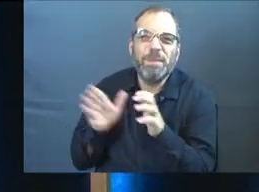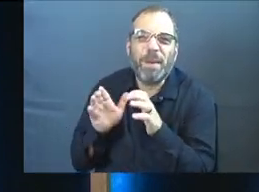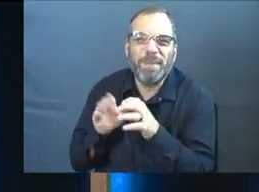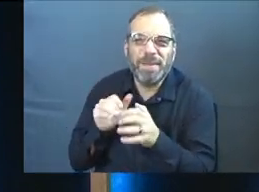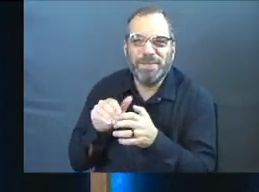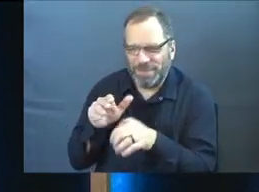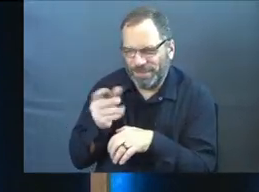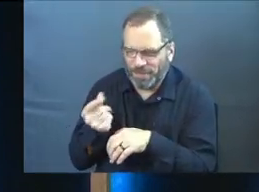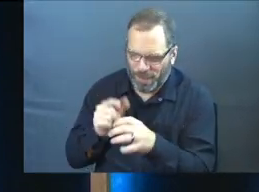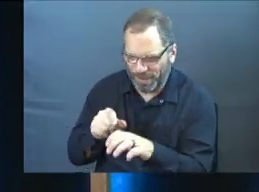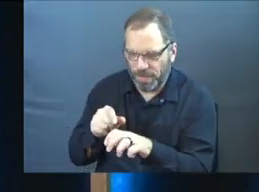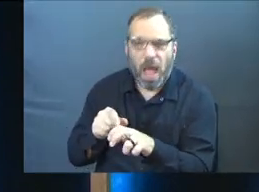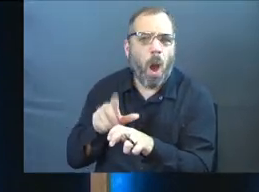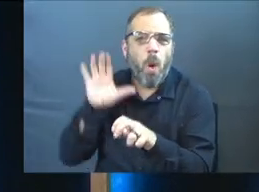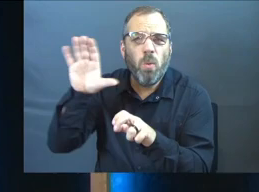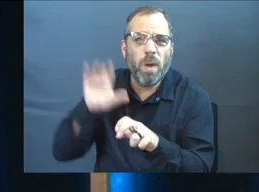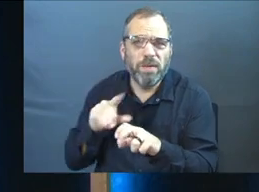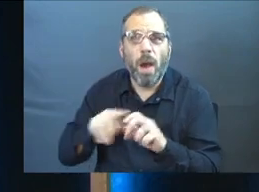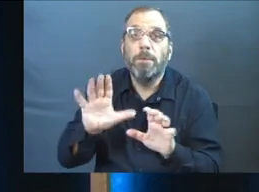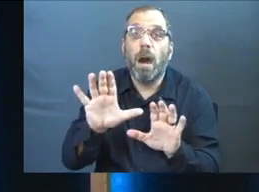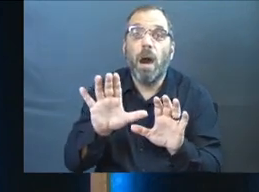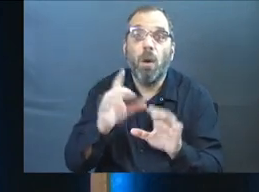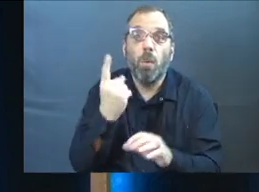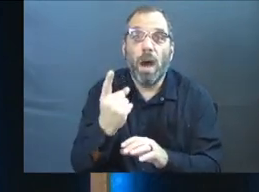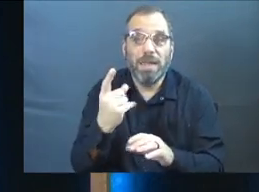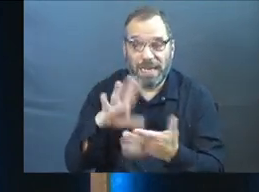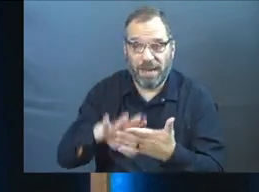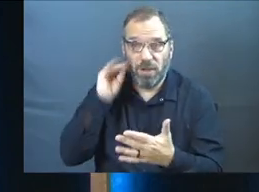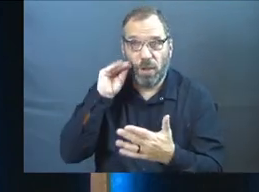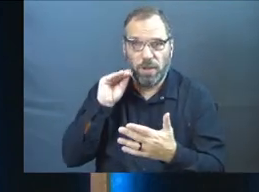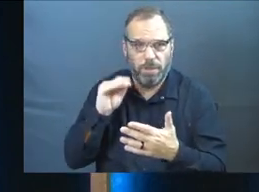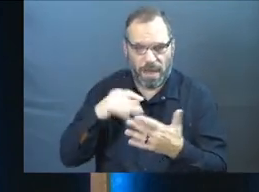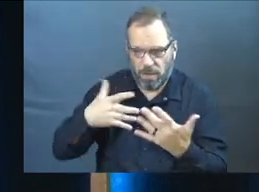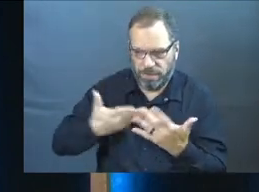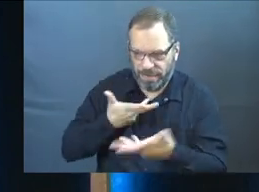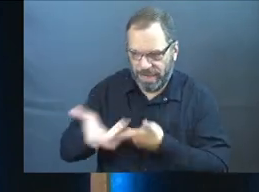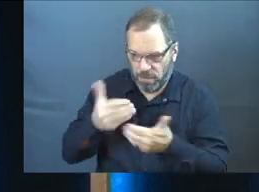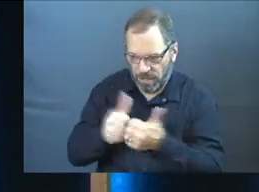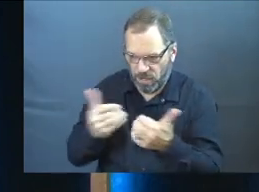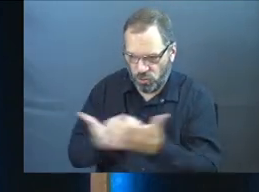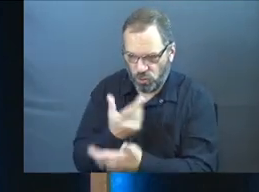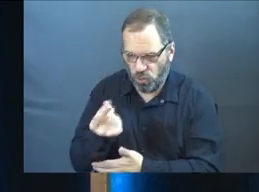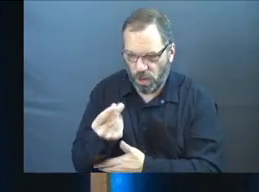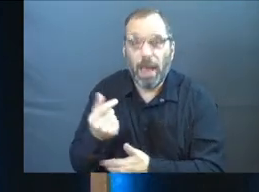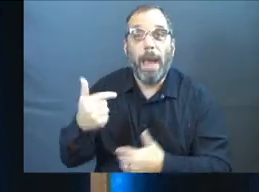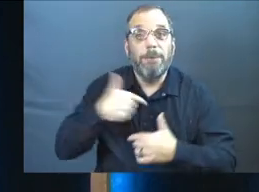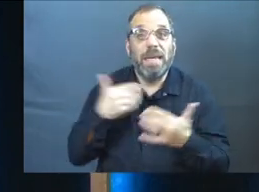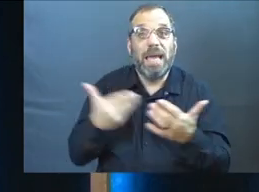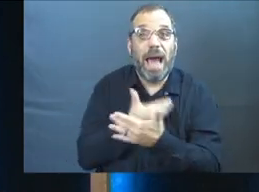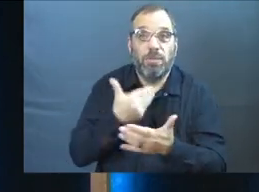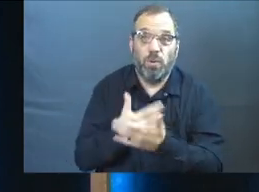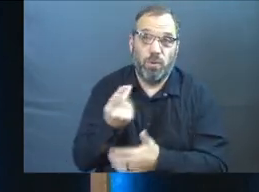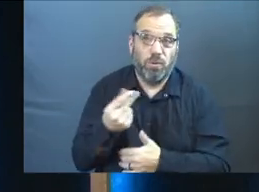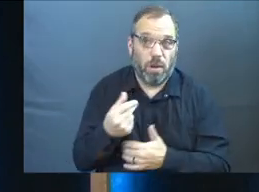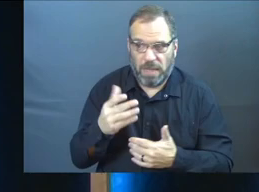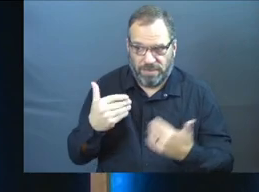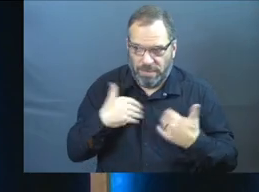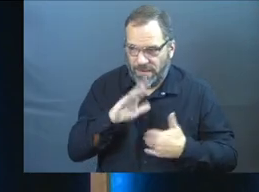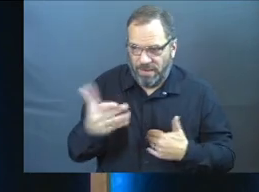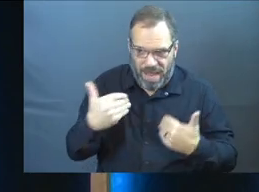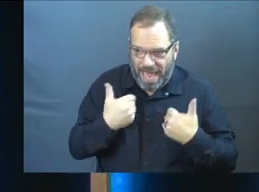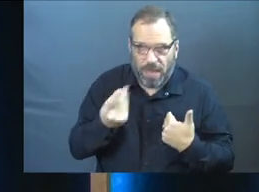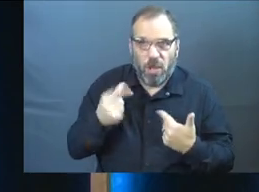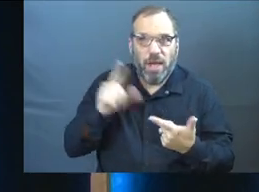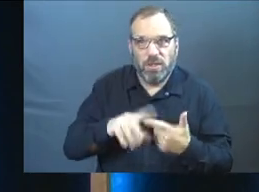little puppy kind of a dog, and she's wonderful. But here's one of the things that I've learned about interacting with this new dog, because I'm brand new to dogs, okay? I've never had a